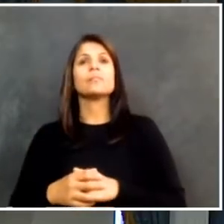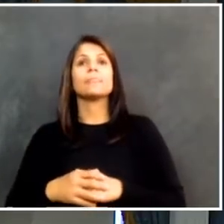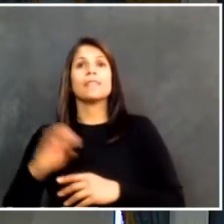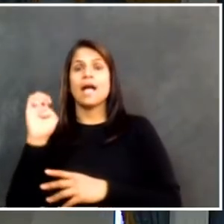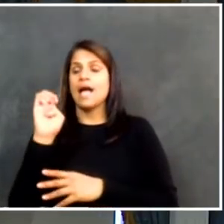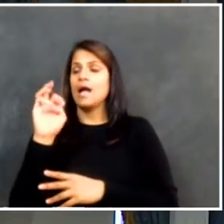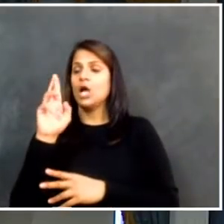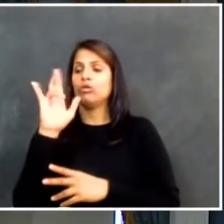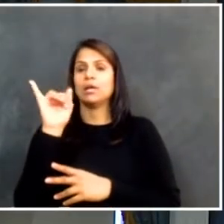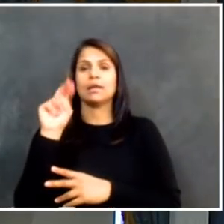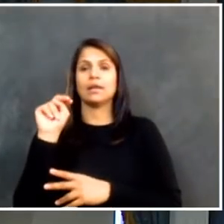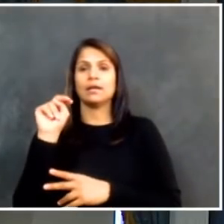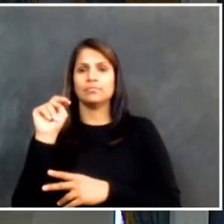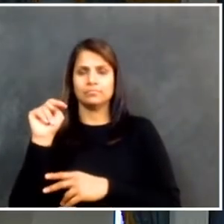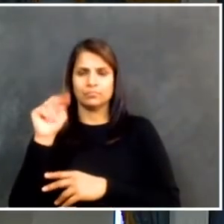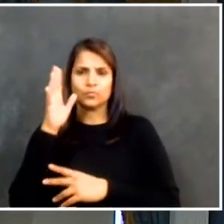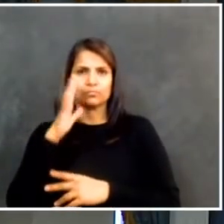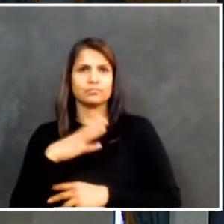probable deaths.